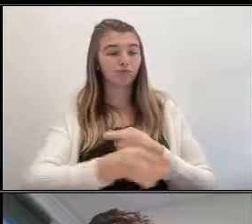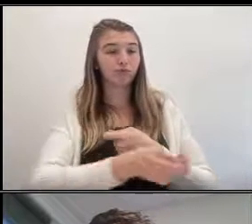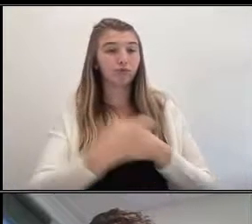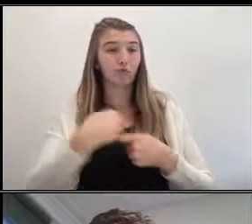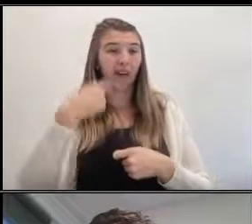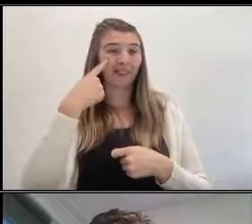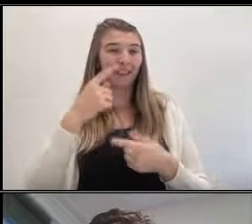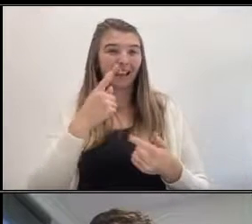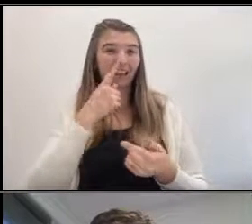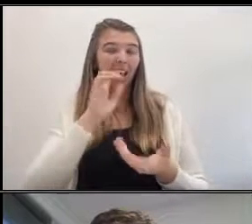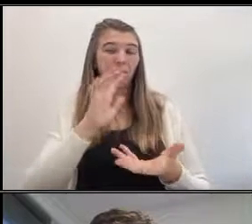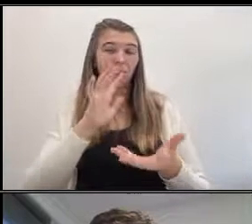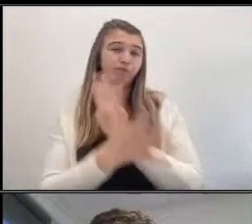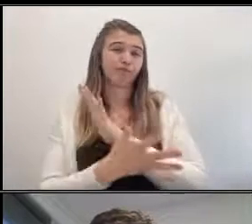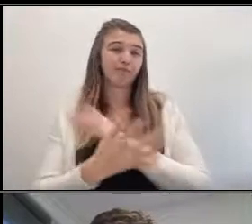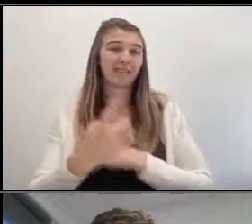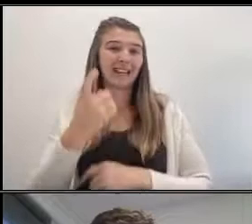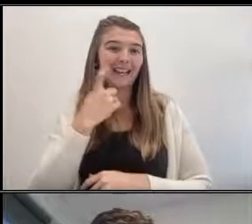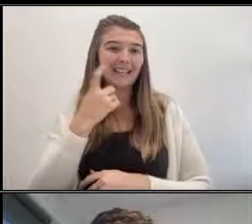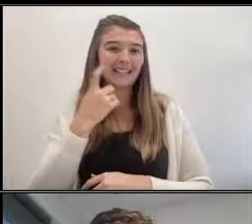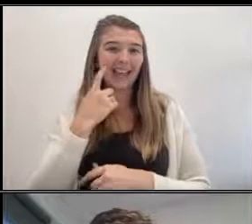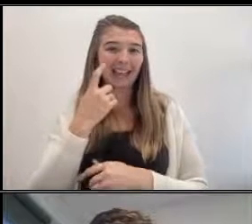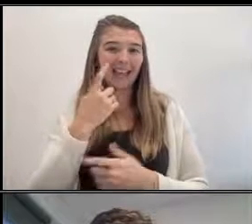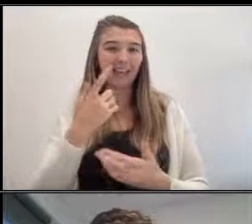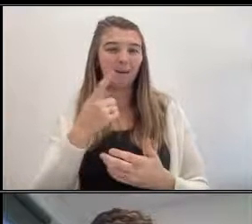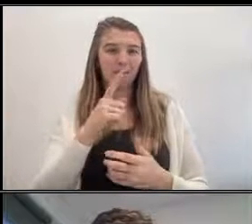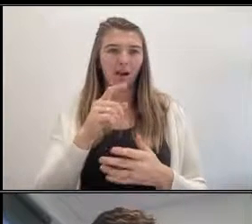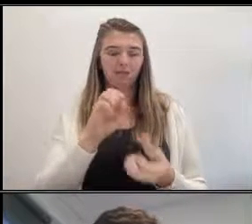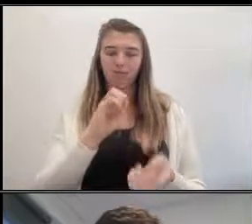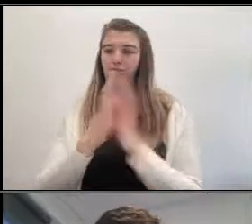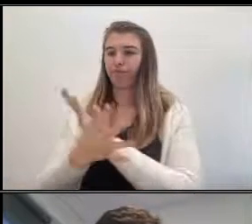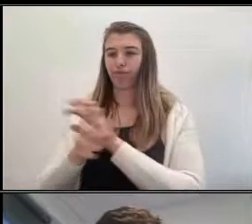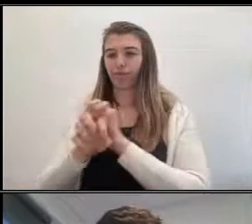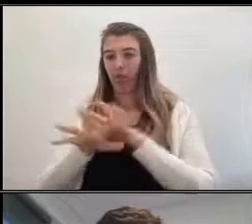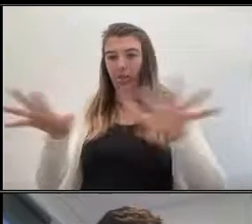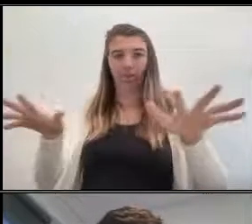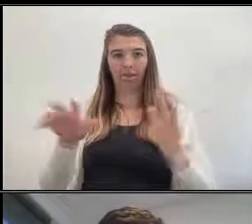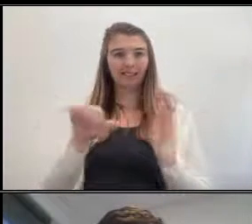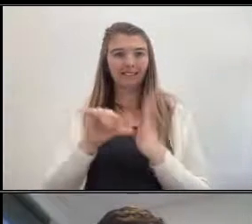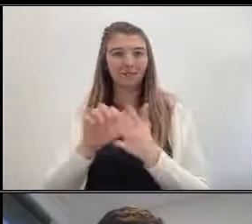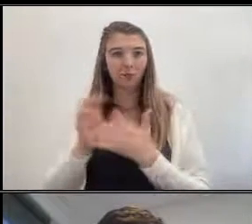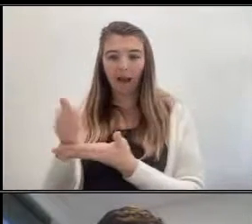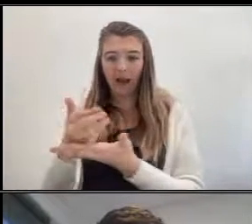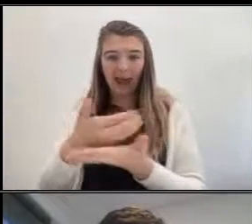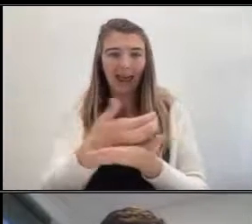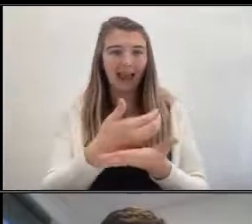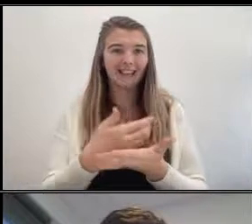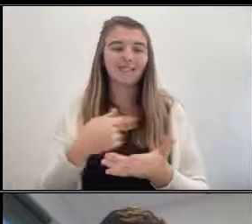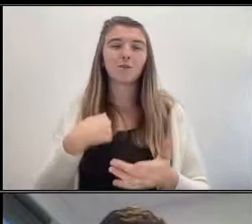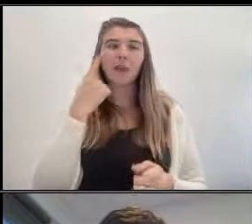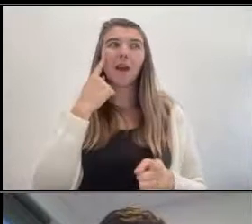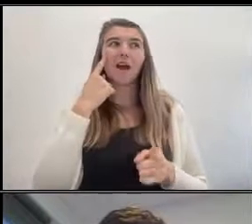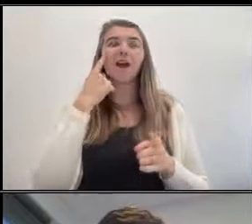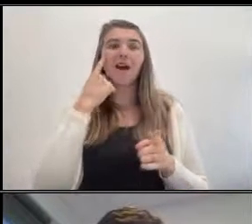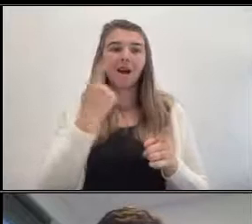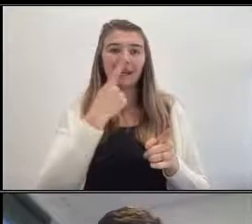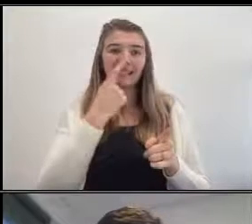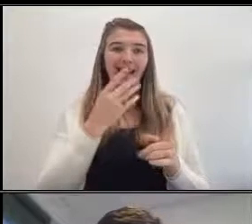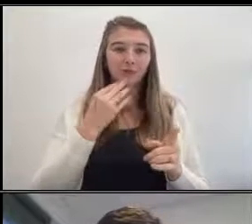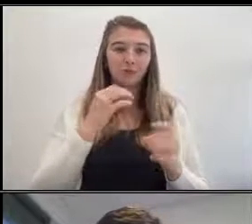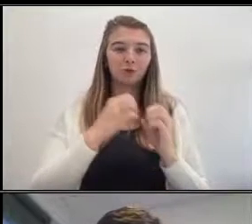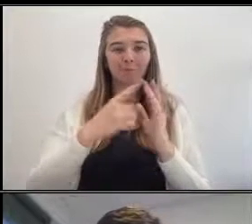small pieces, and it's very hard to collect it. So using biodegradable plastic for application like that would be brilliant, but